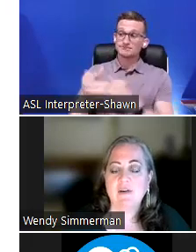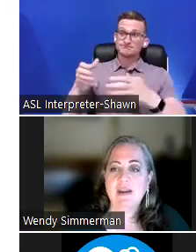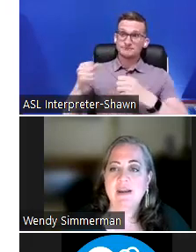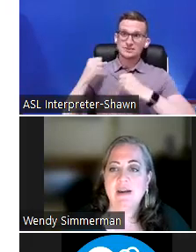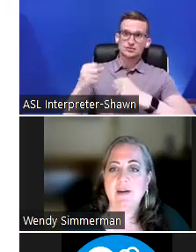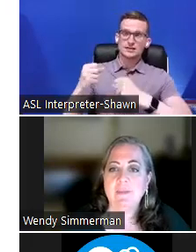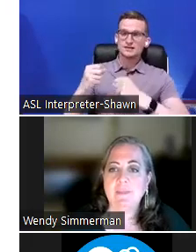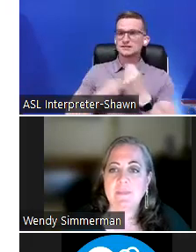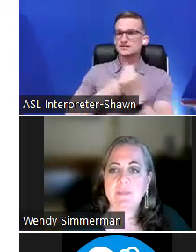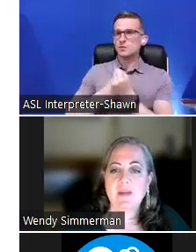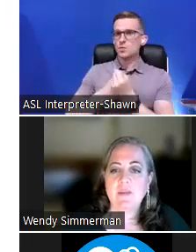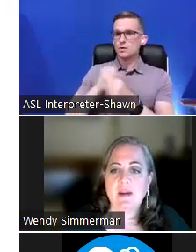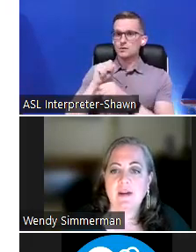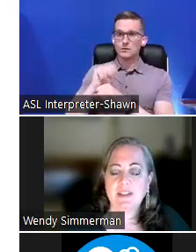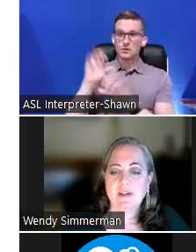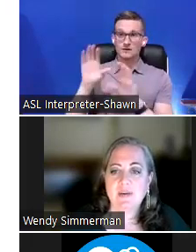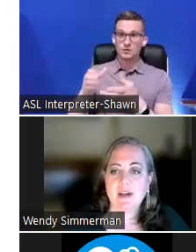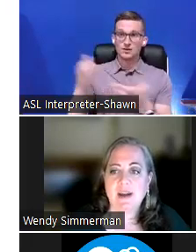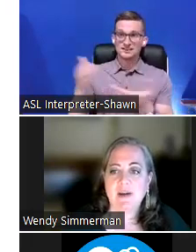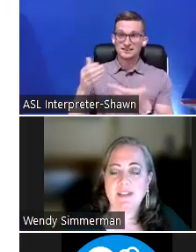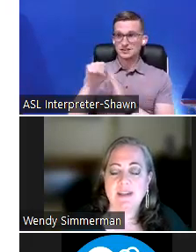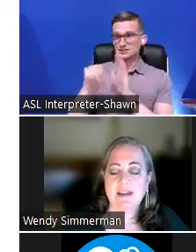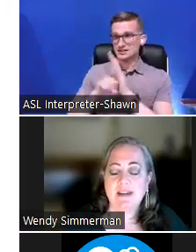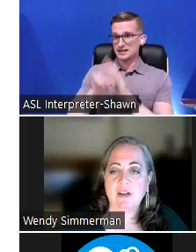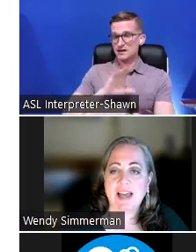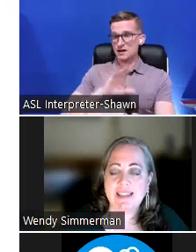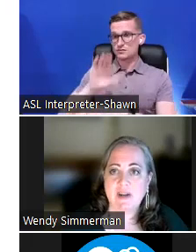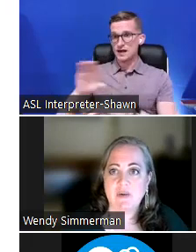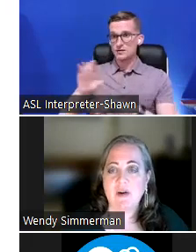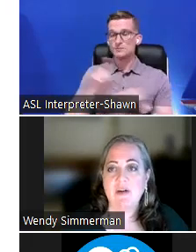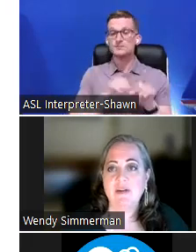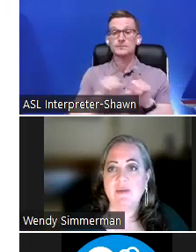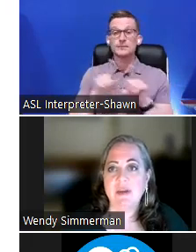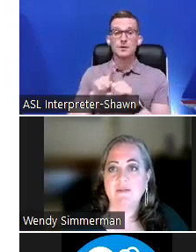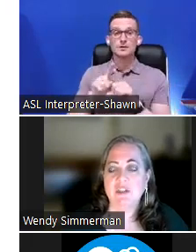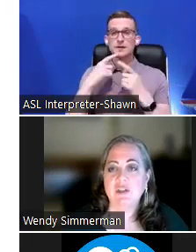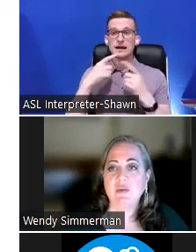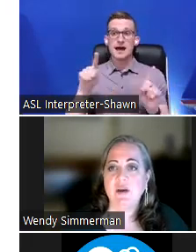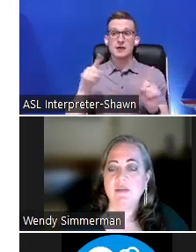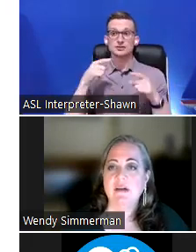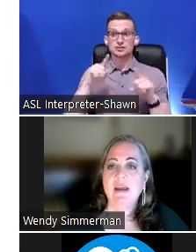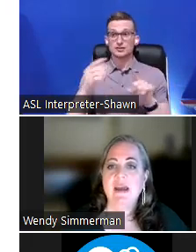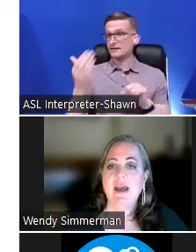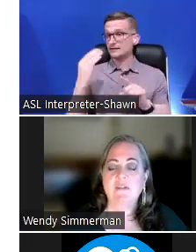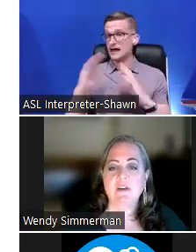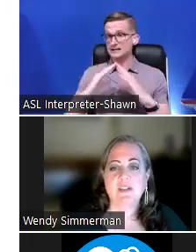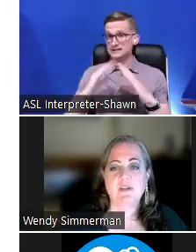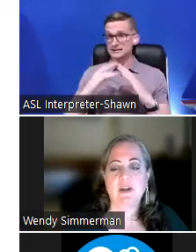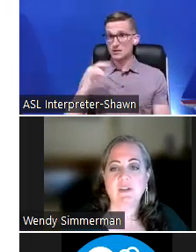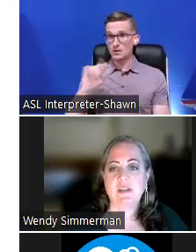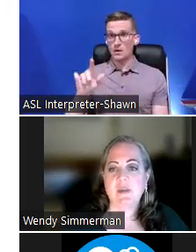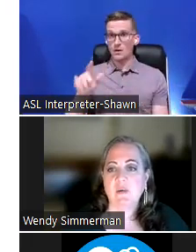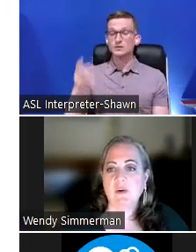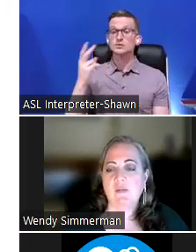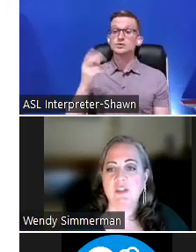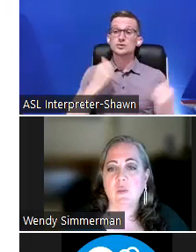Colorado. We also announced, I think in our last town hall, that we have 2 other efforts around